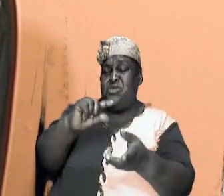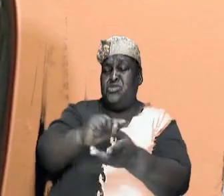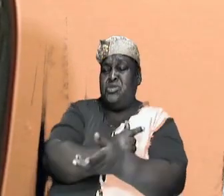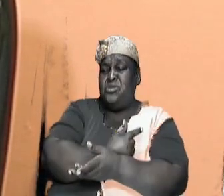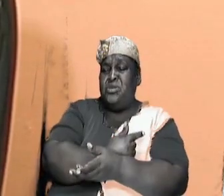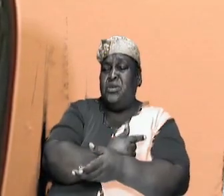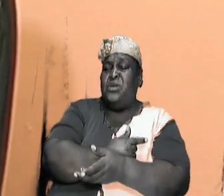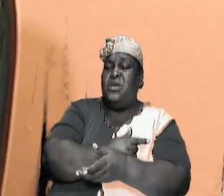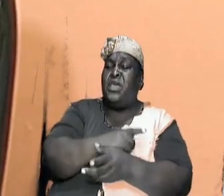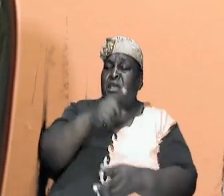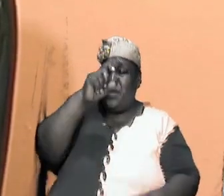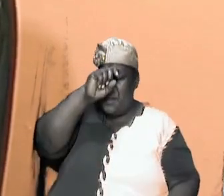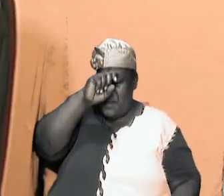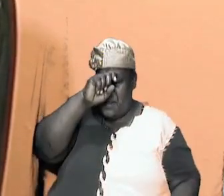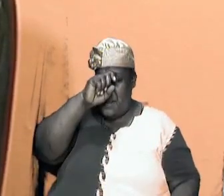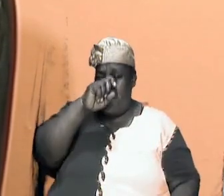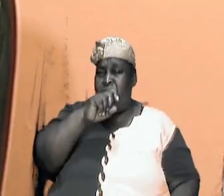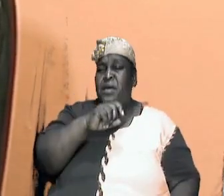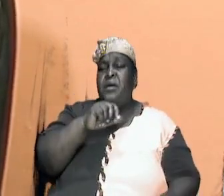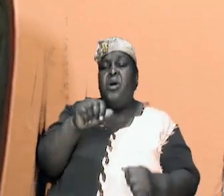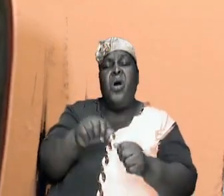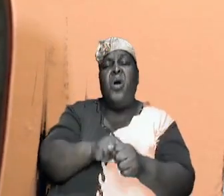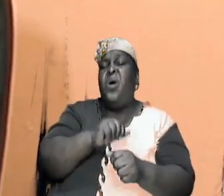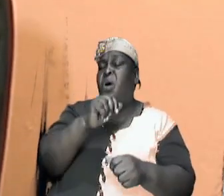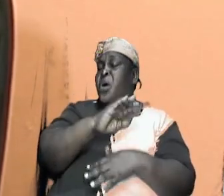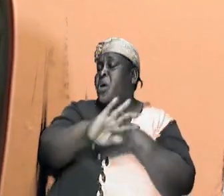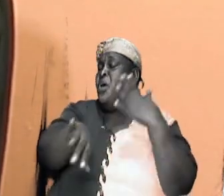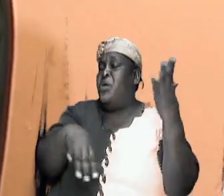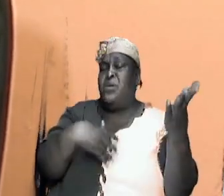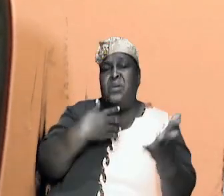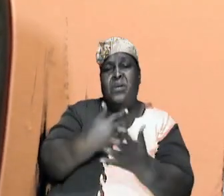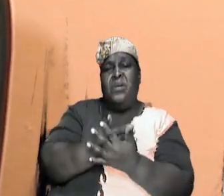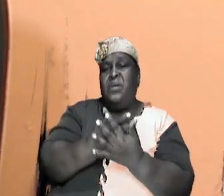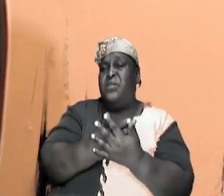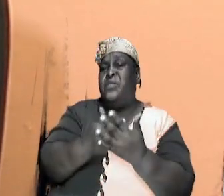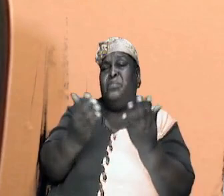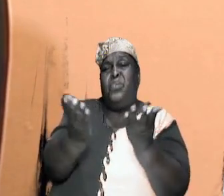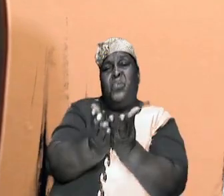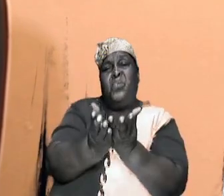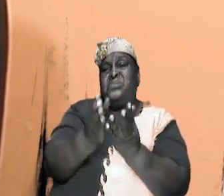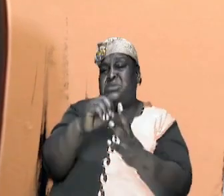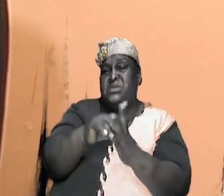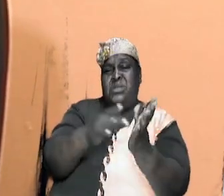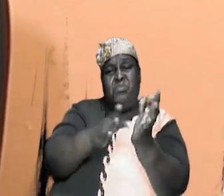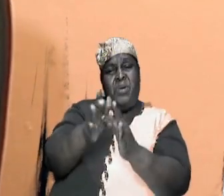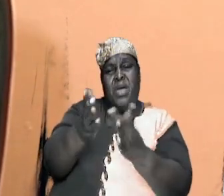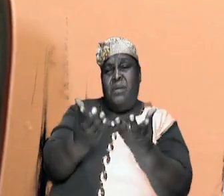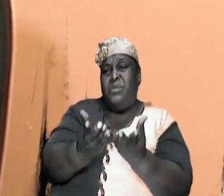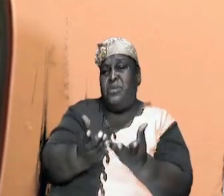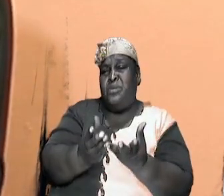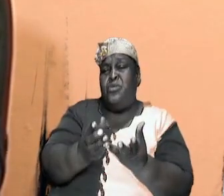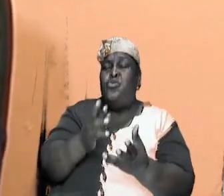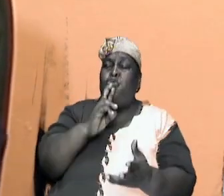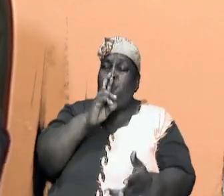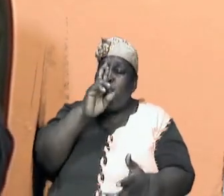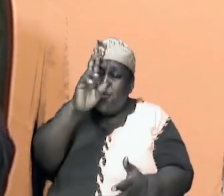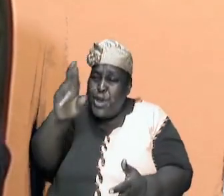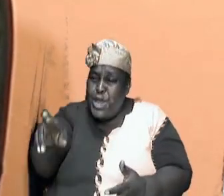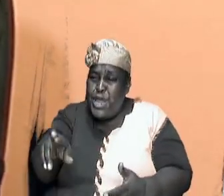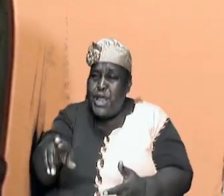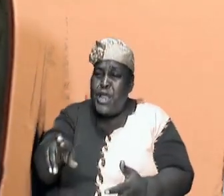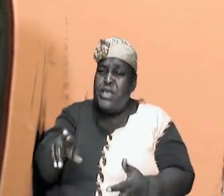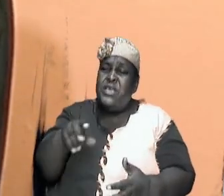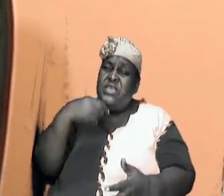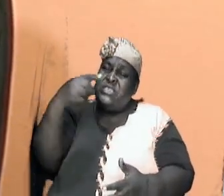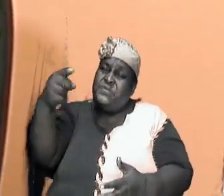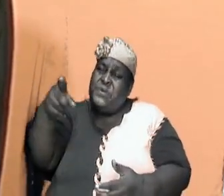him in Exodus, Leviticus. All the books in the Bible is really